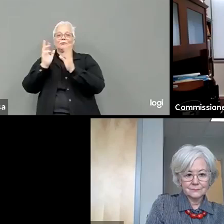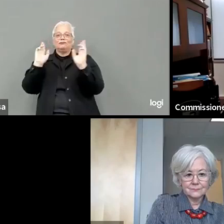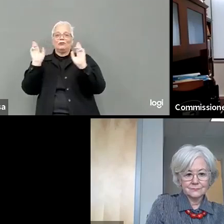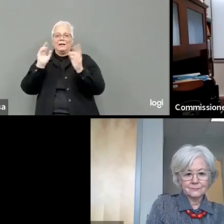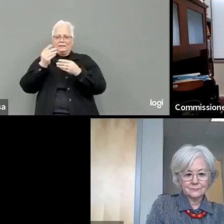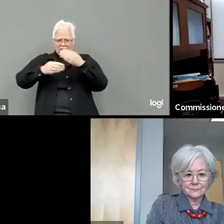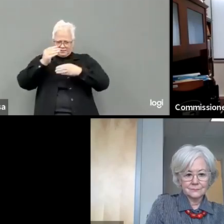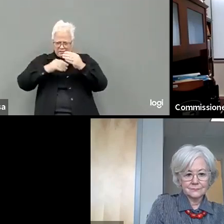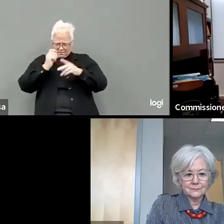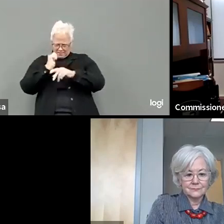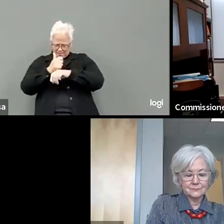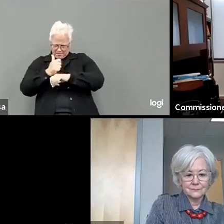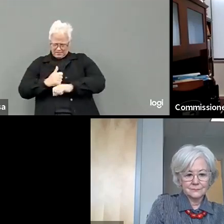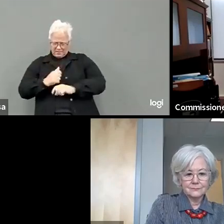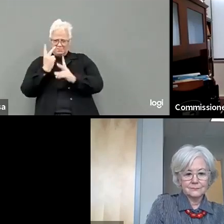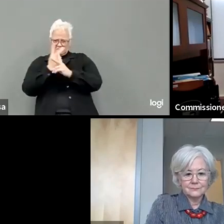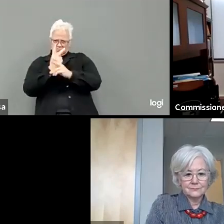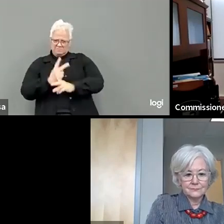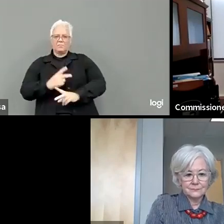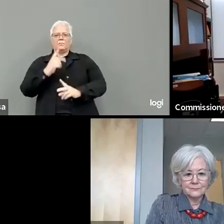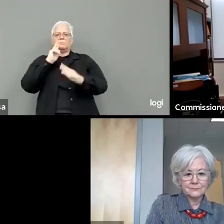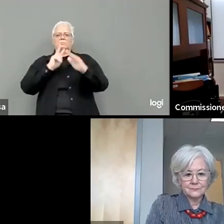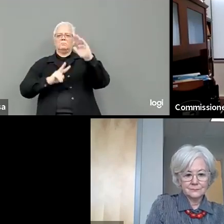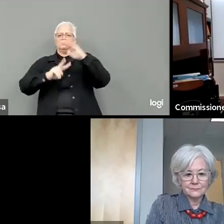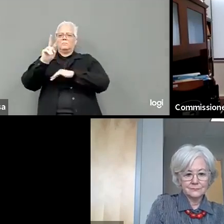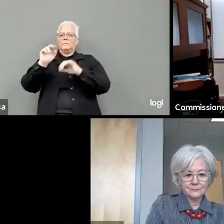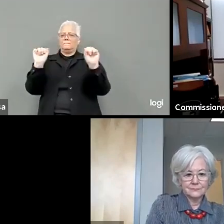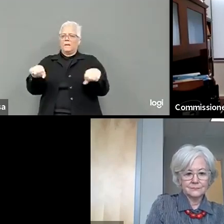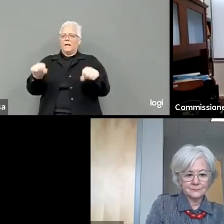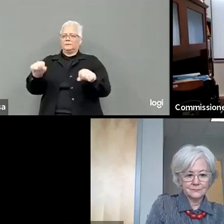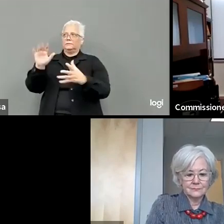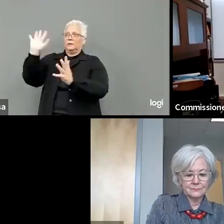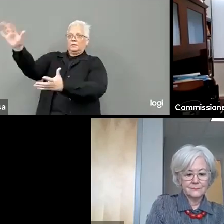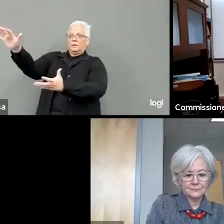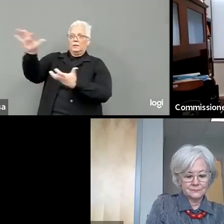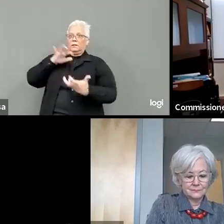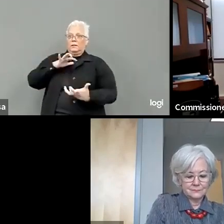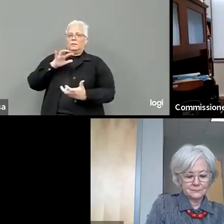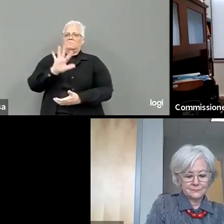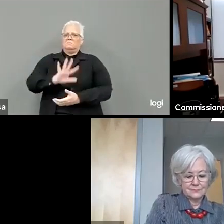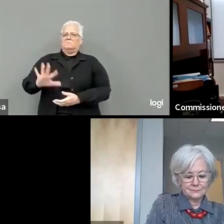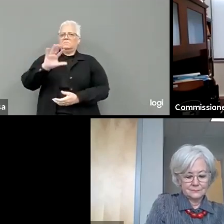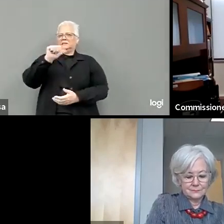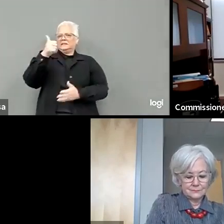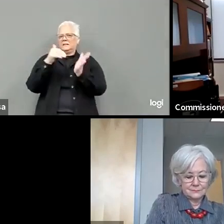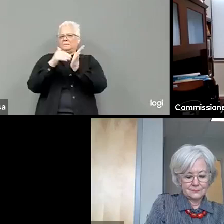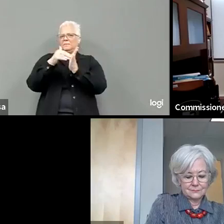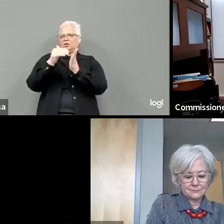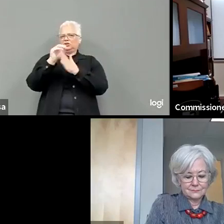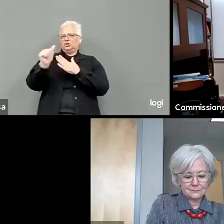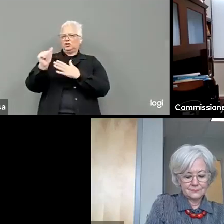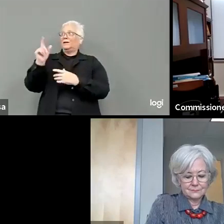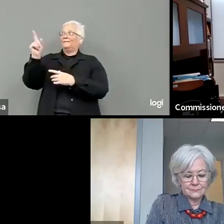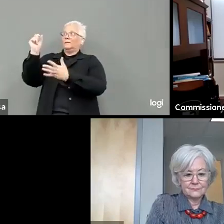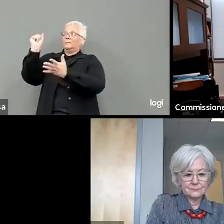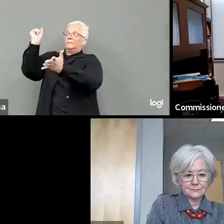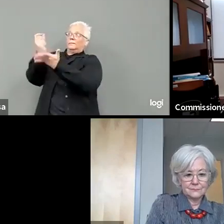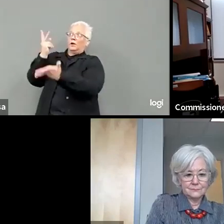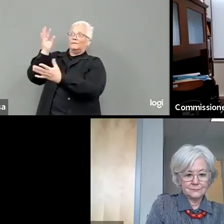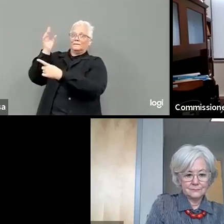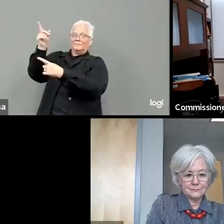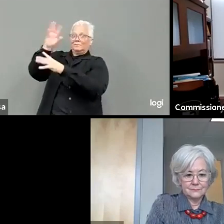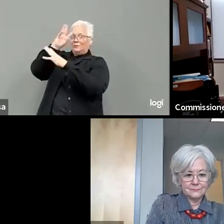million. And so that's a significant gap that's going to need to be addressed by the council and